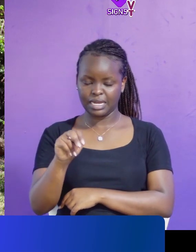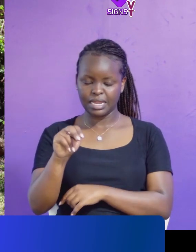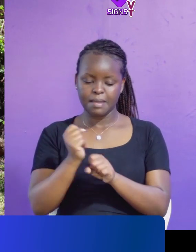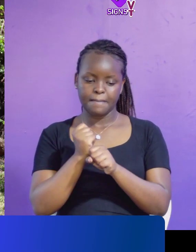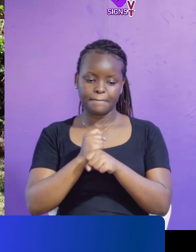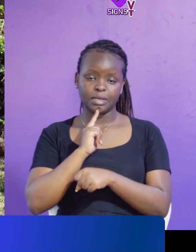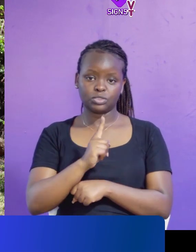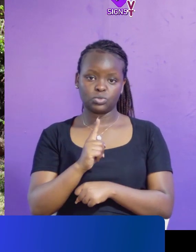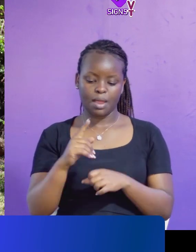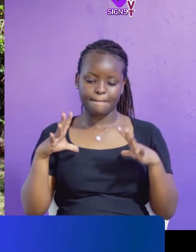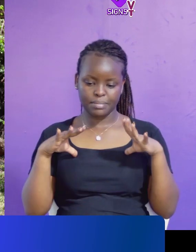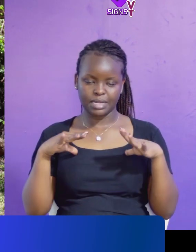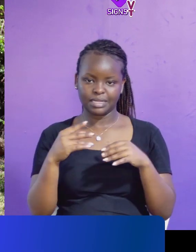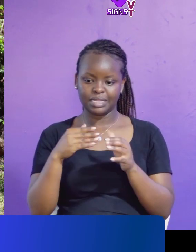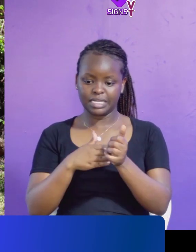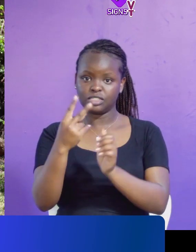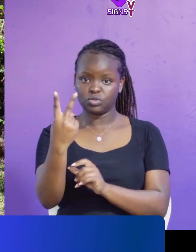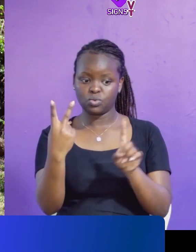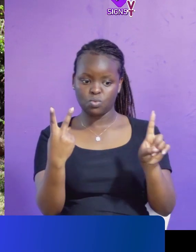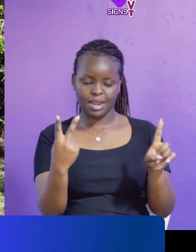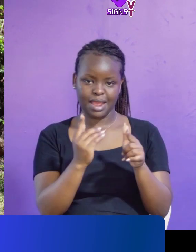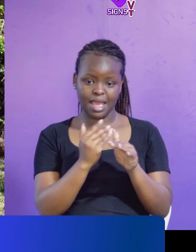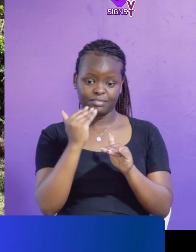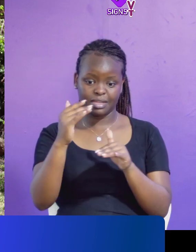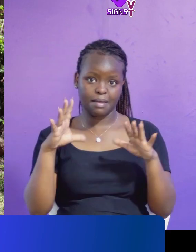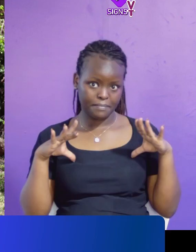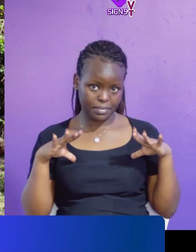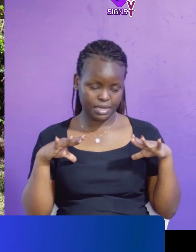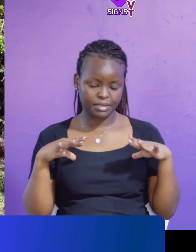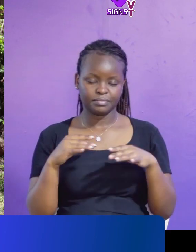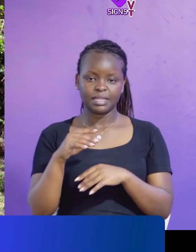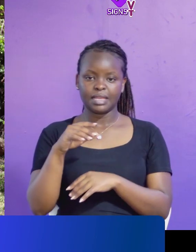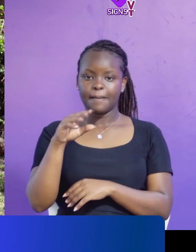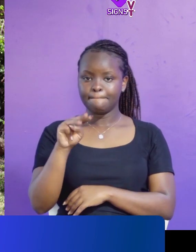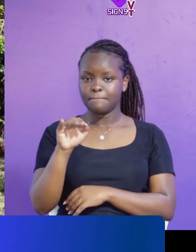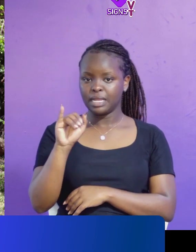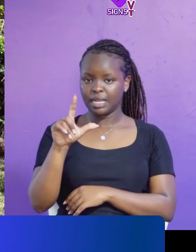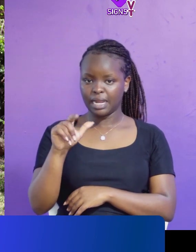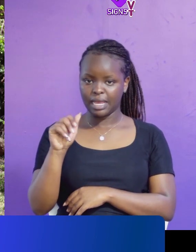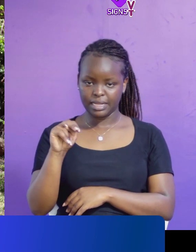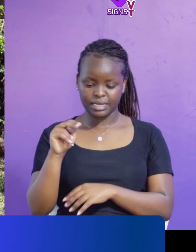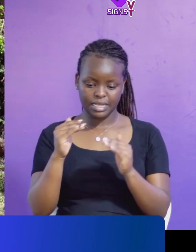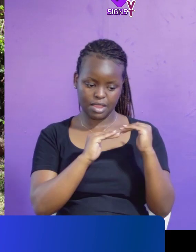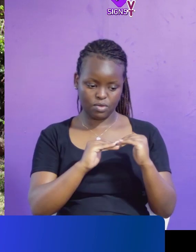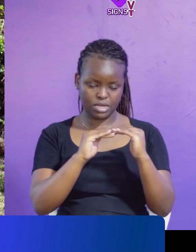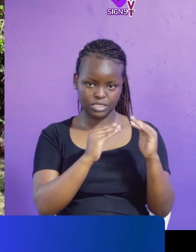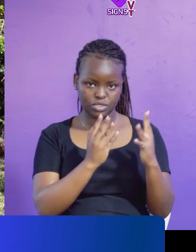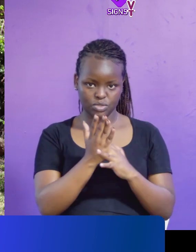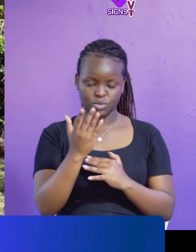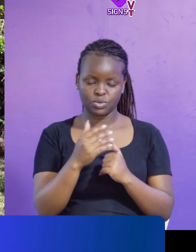break, leading 2-1. After the break, Inter Milan equalized through Hakan Çalhanoğlu